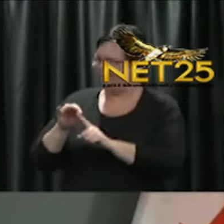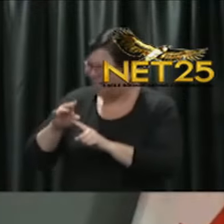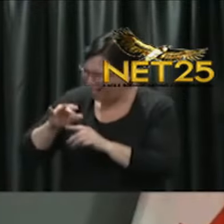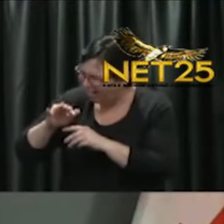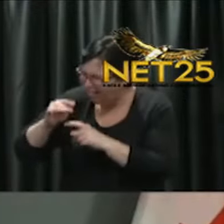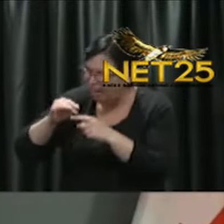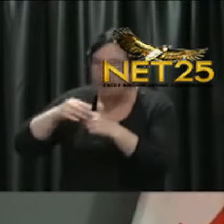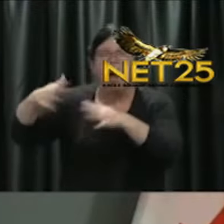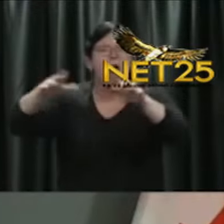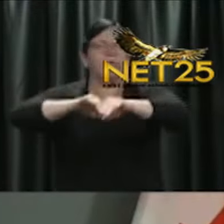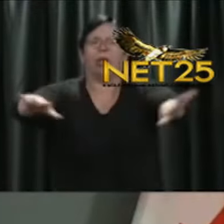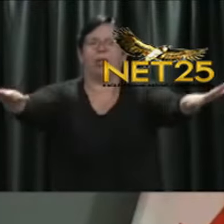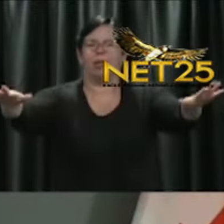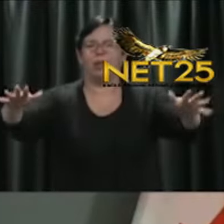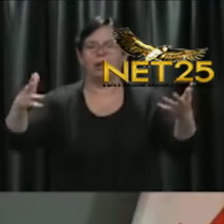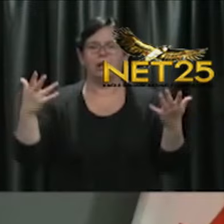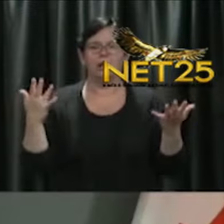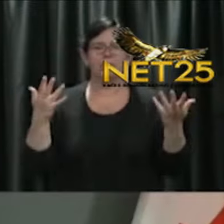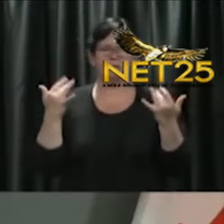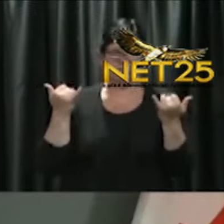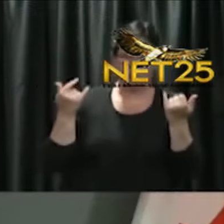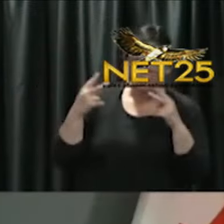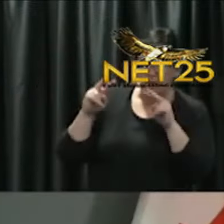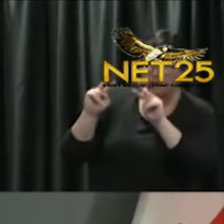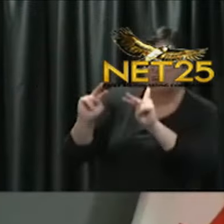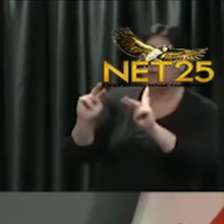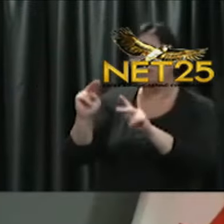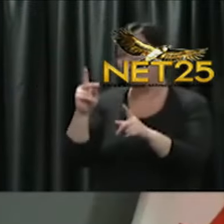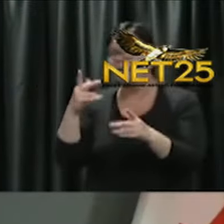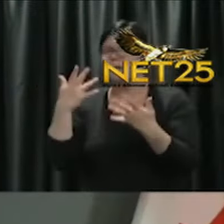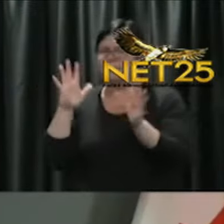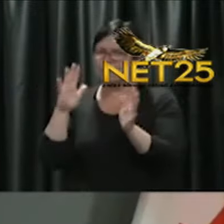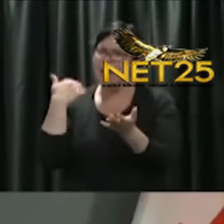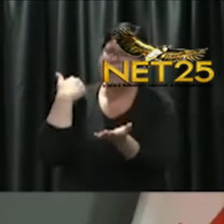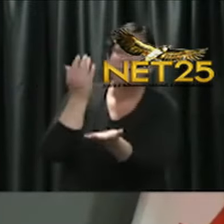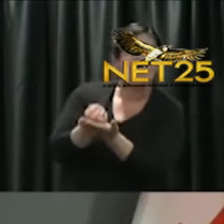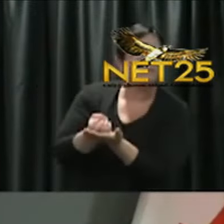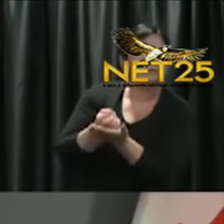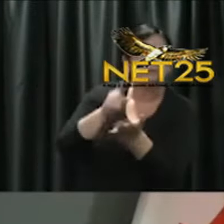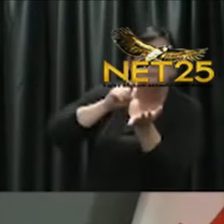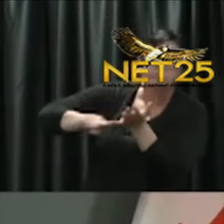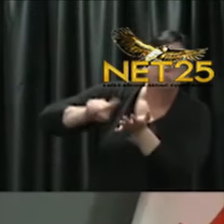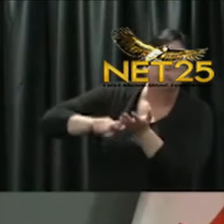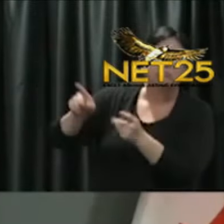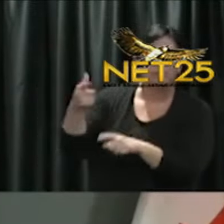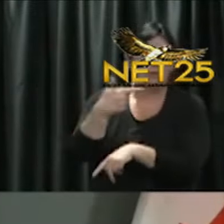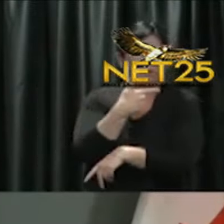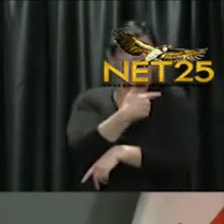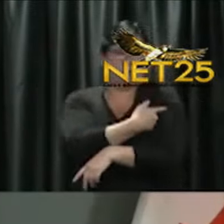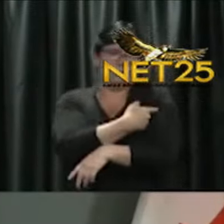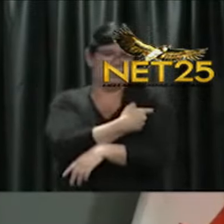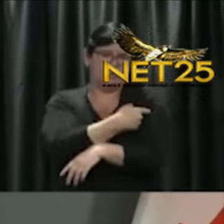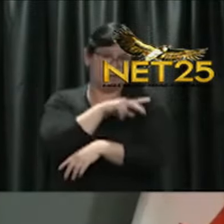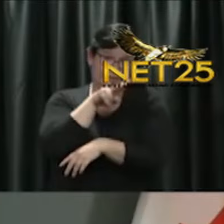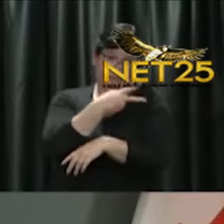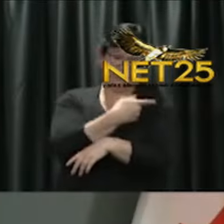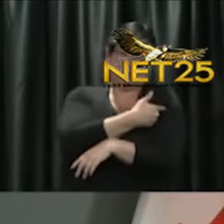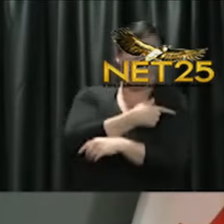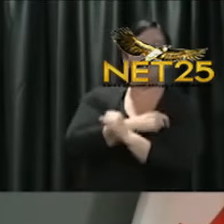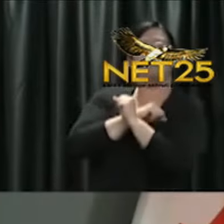world proves the vaccines are holding strong against the Delta variant and are continuing to protect